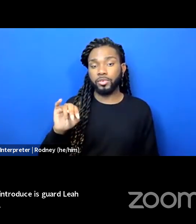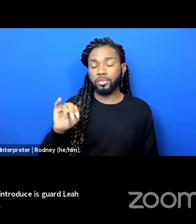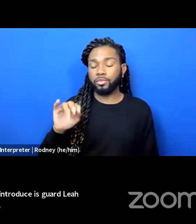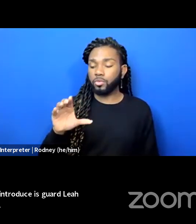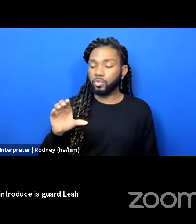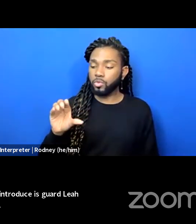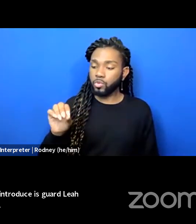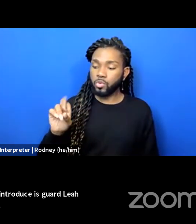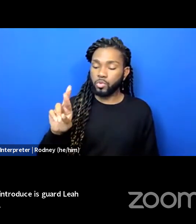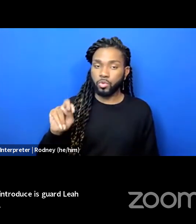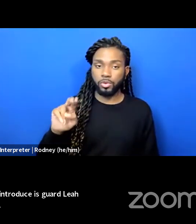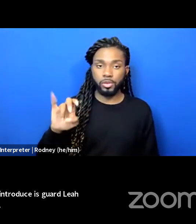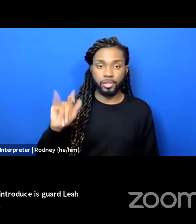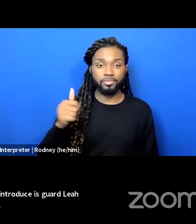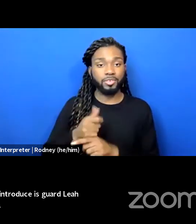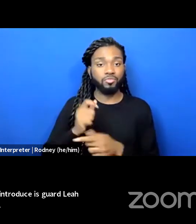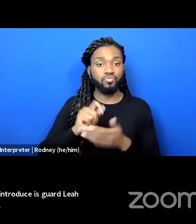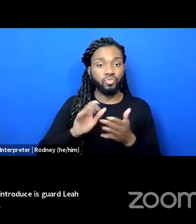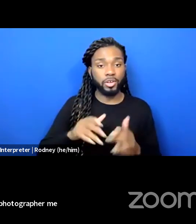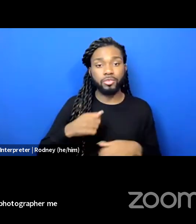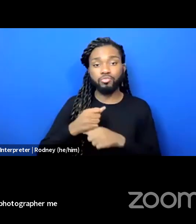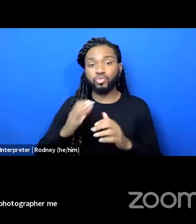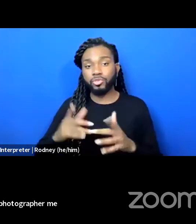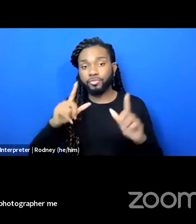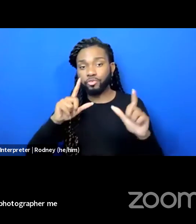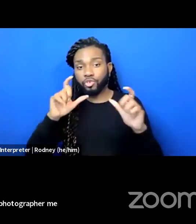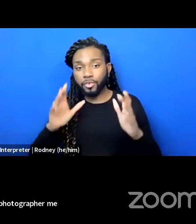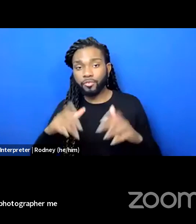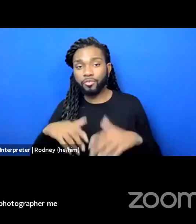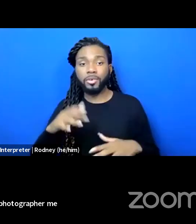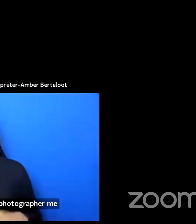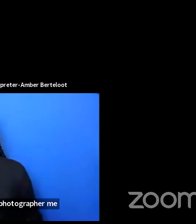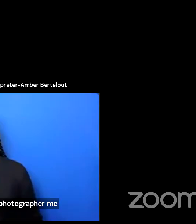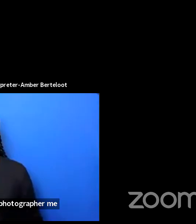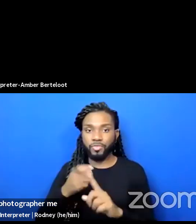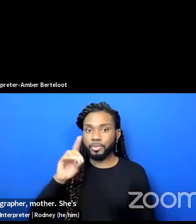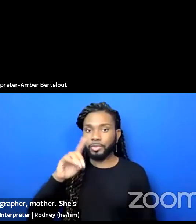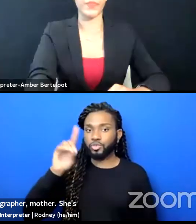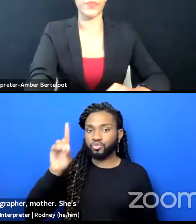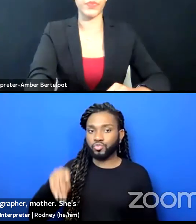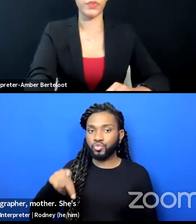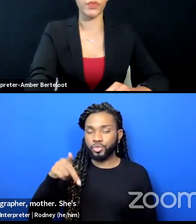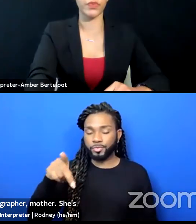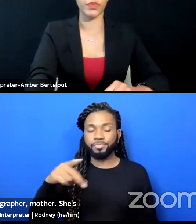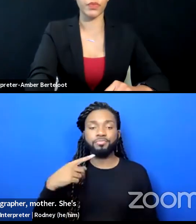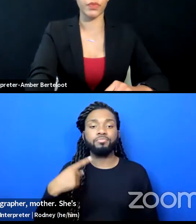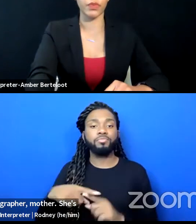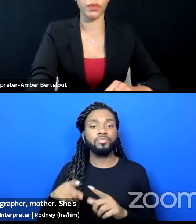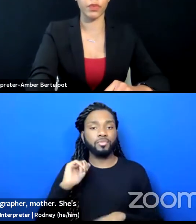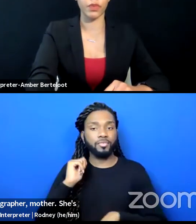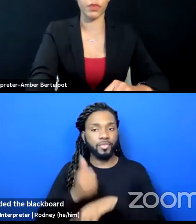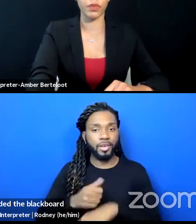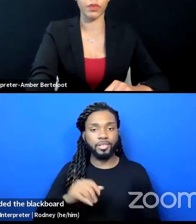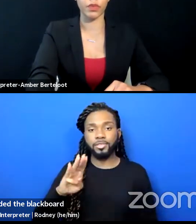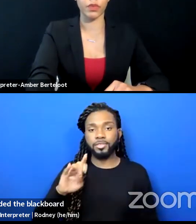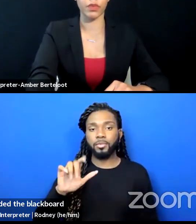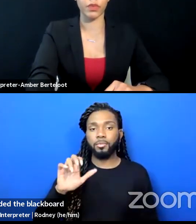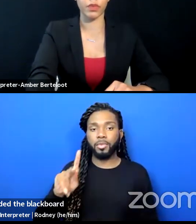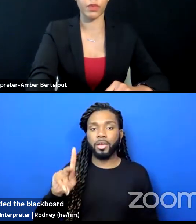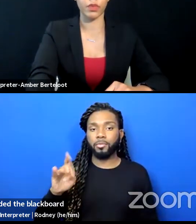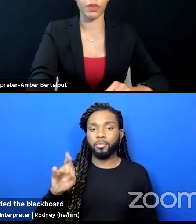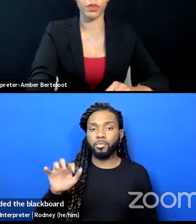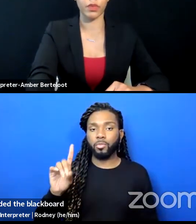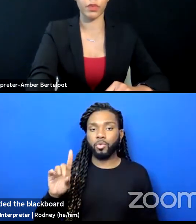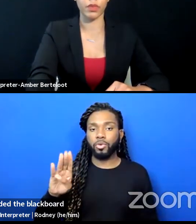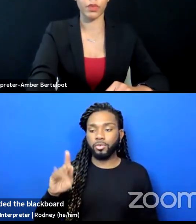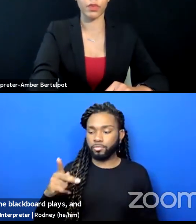a writer, producer, photographer, mother. She's from Detroit, and she founded the Blackboard Plays. And right